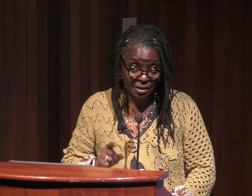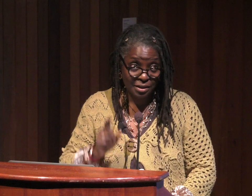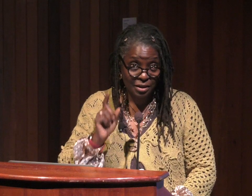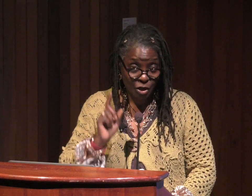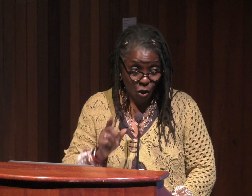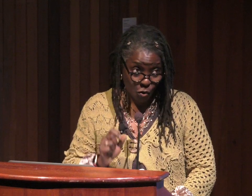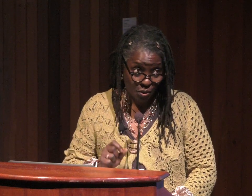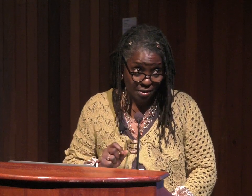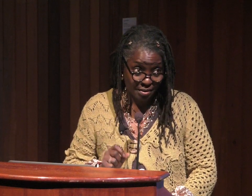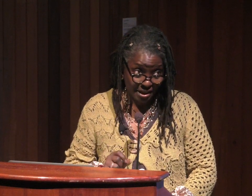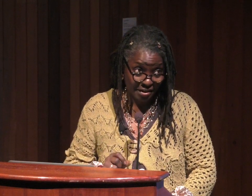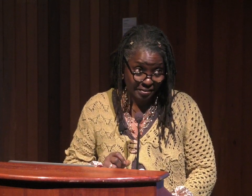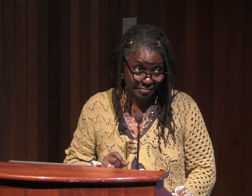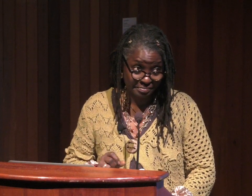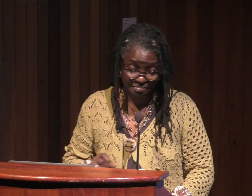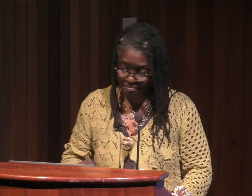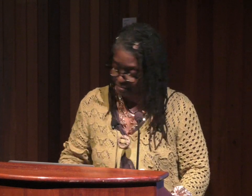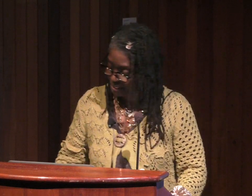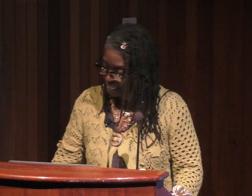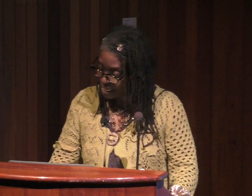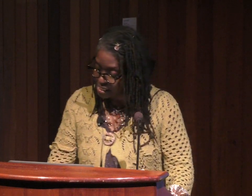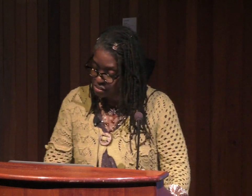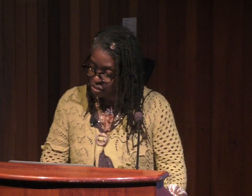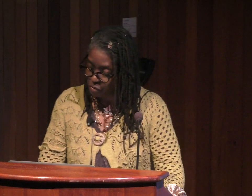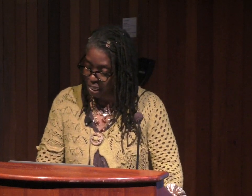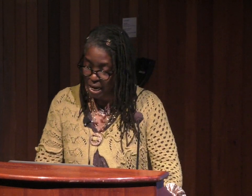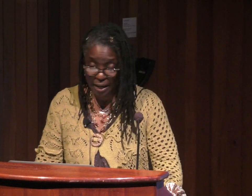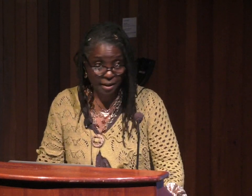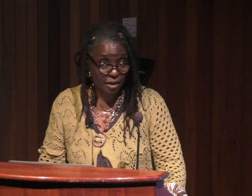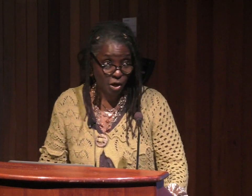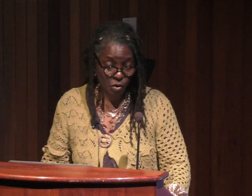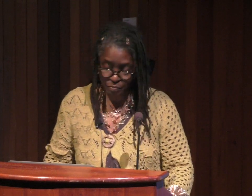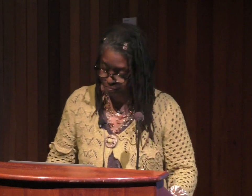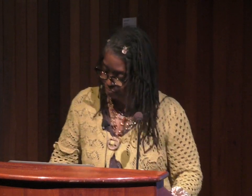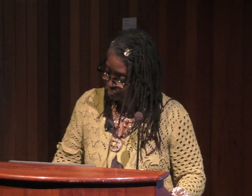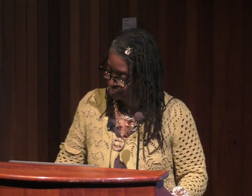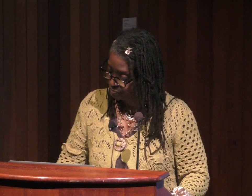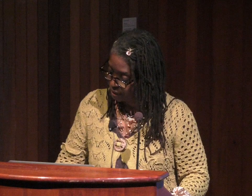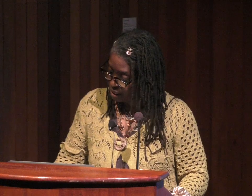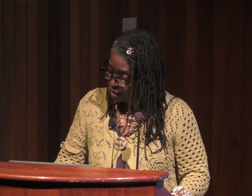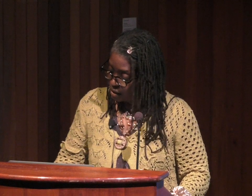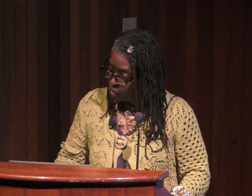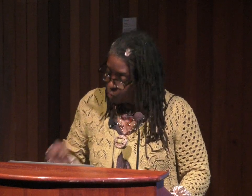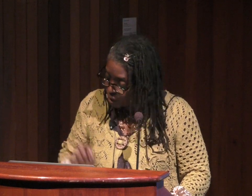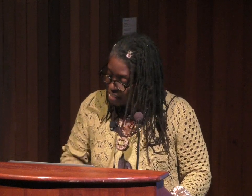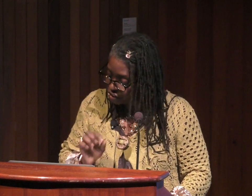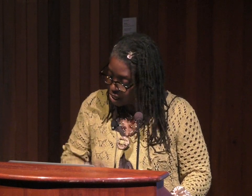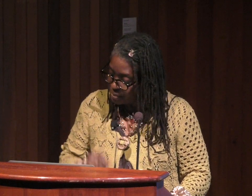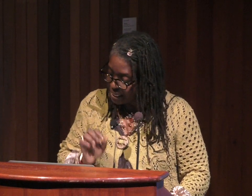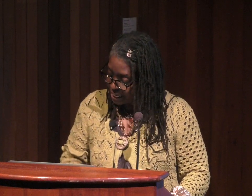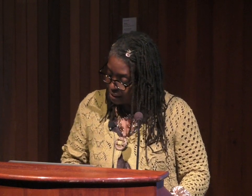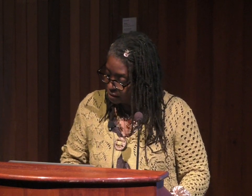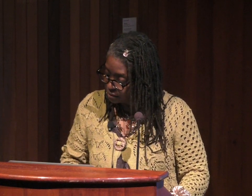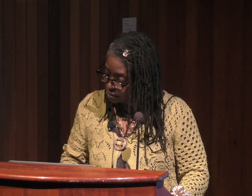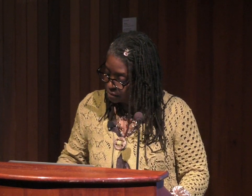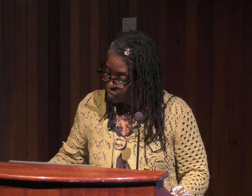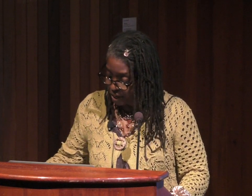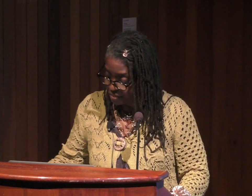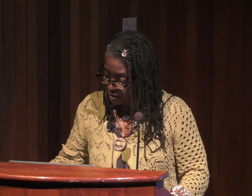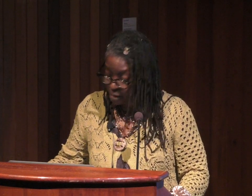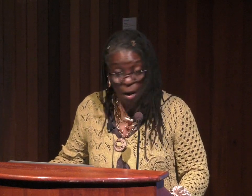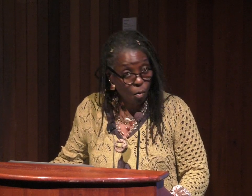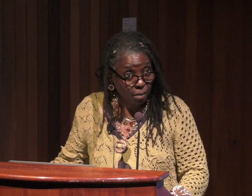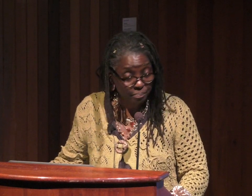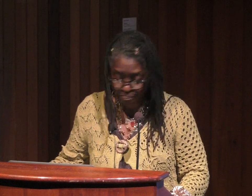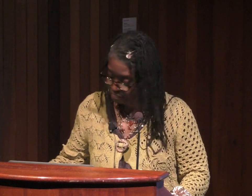#T.S. Eliot, go there. Let us, you and I, go. We shall begin